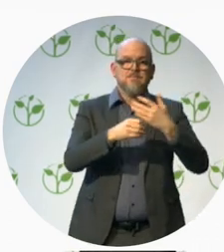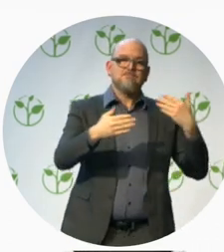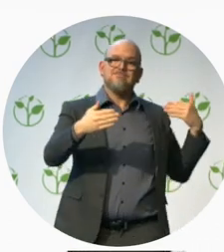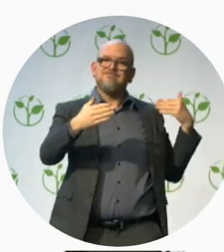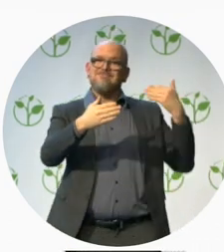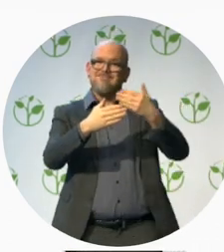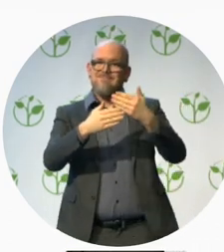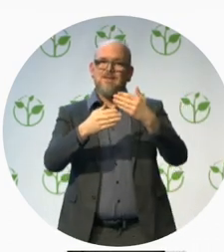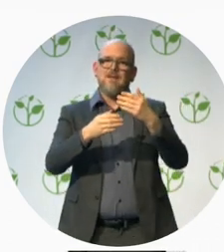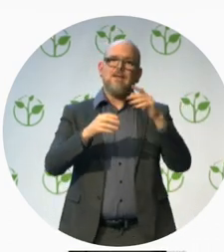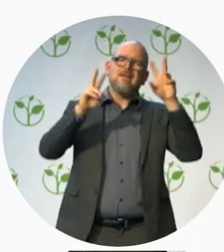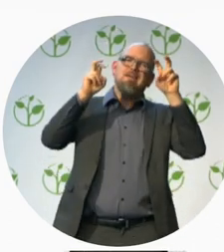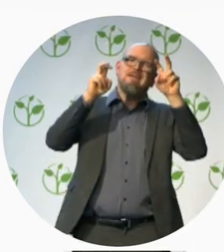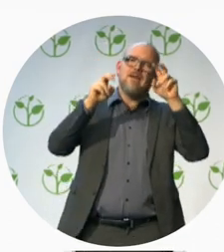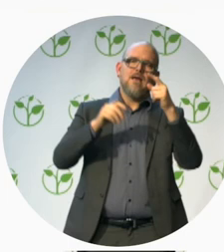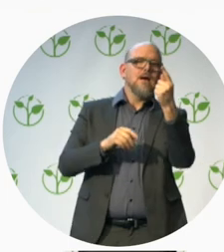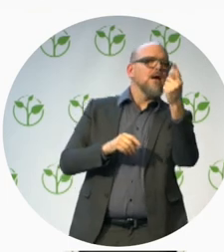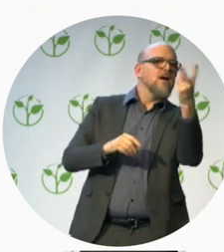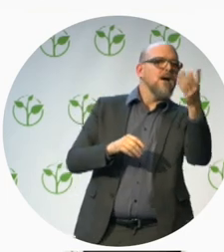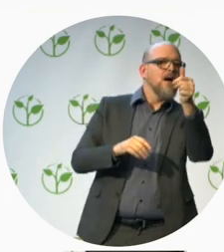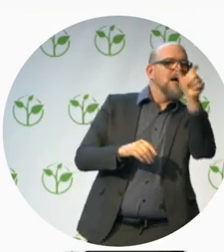have been previous winners.